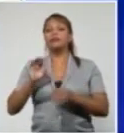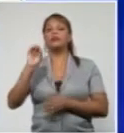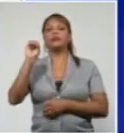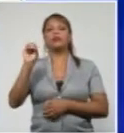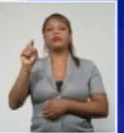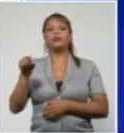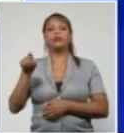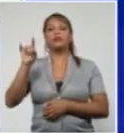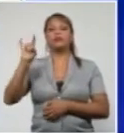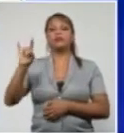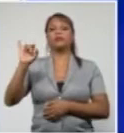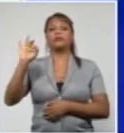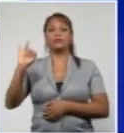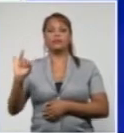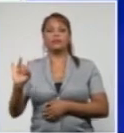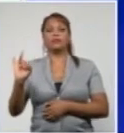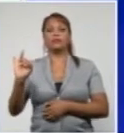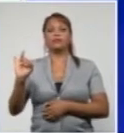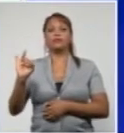rate therefore stands at